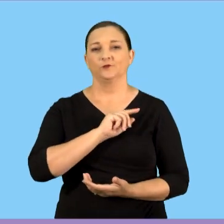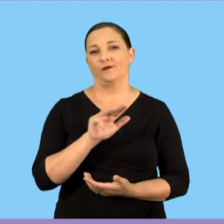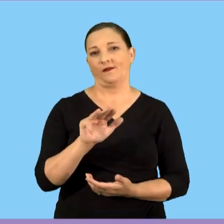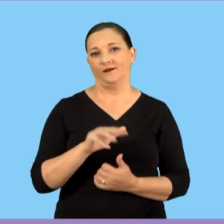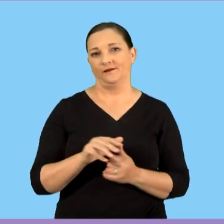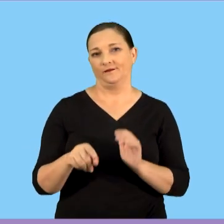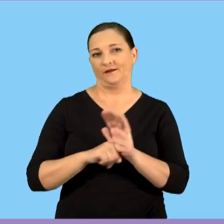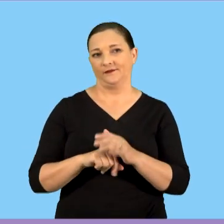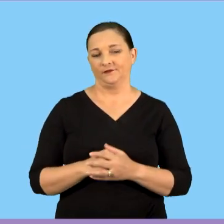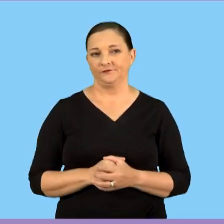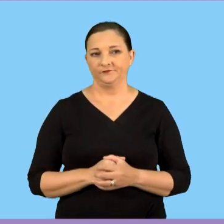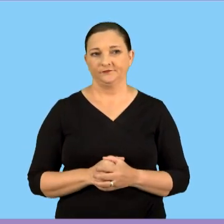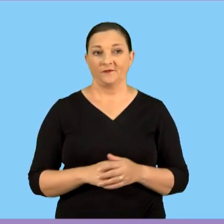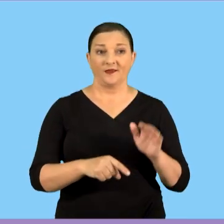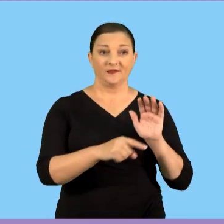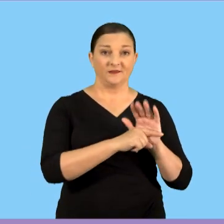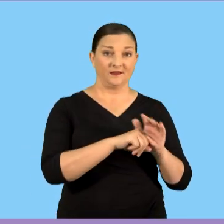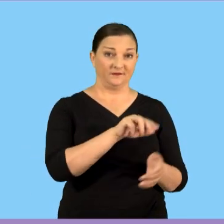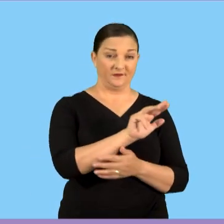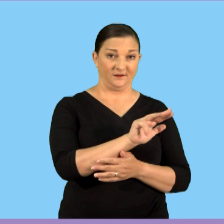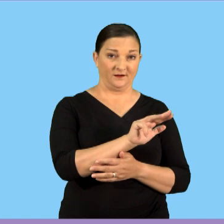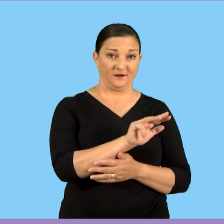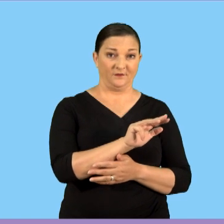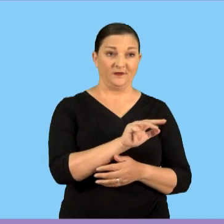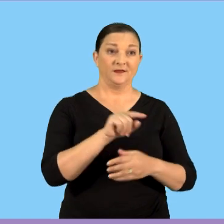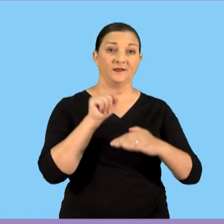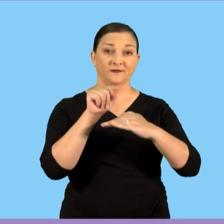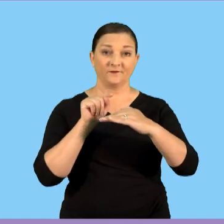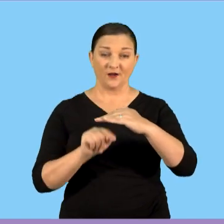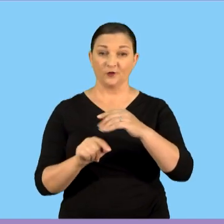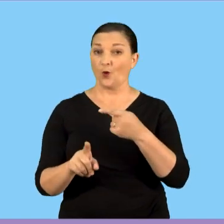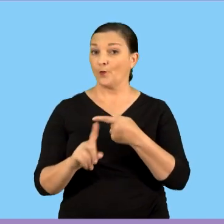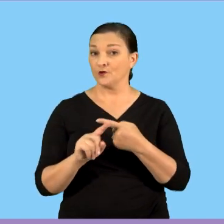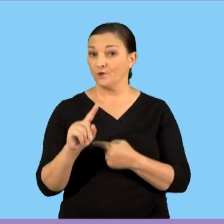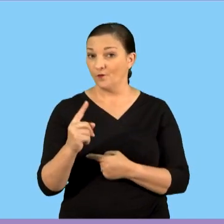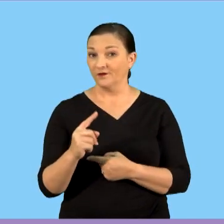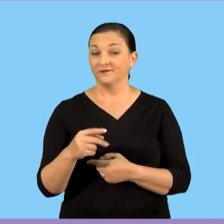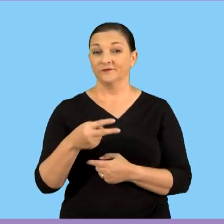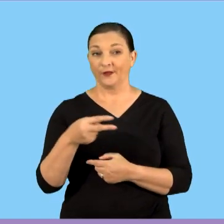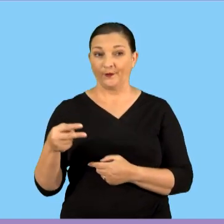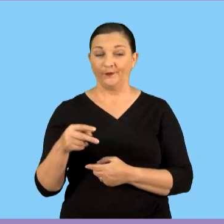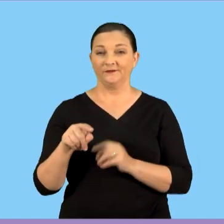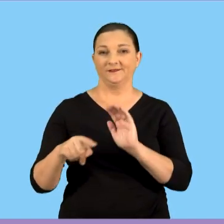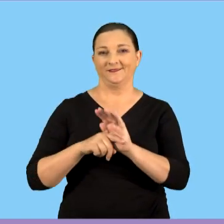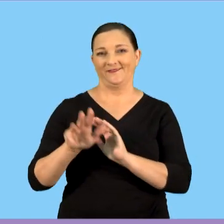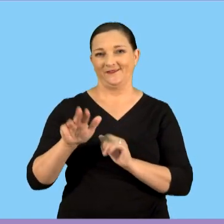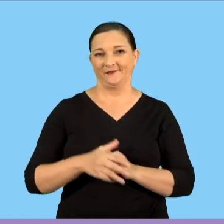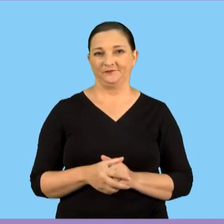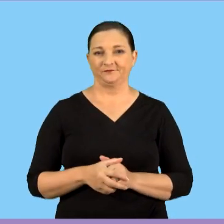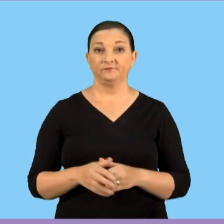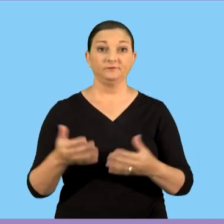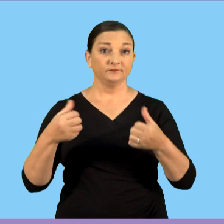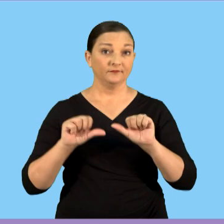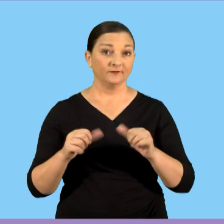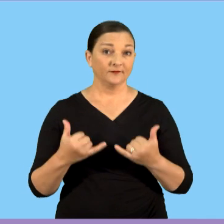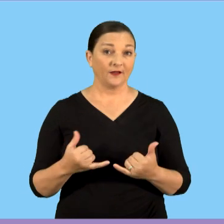answer is a negative 9. So negative 9 divided by a positive 1 is a negative 9. Let's